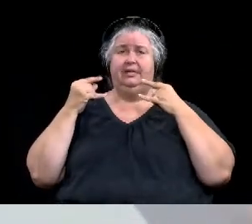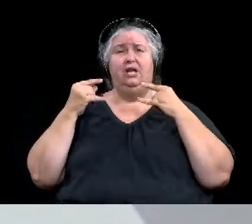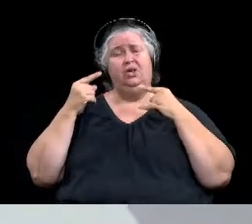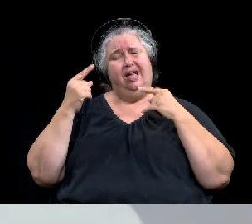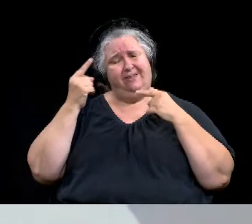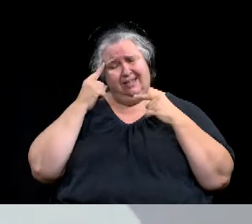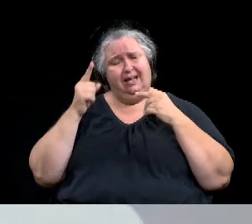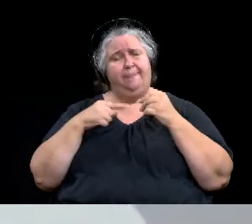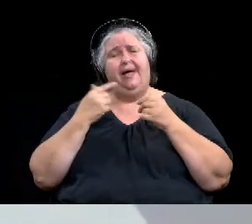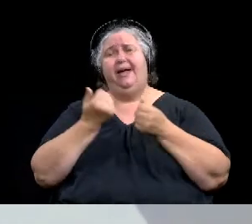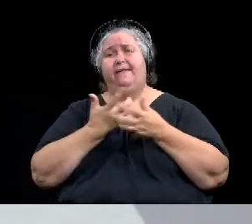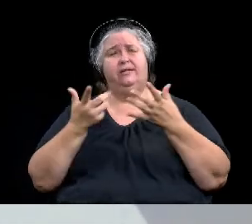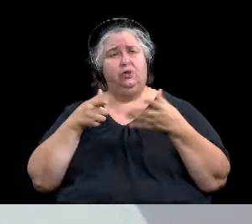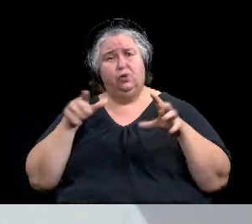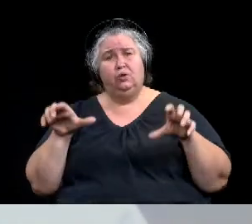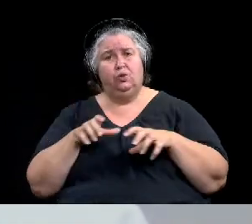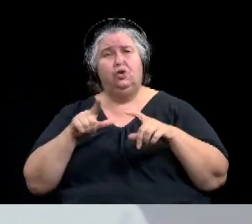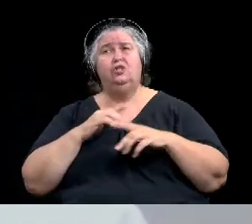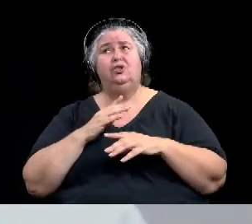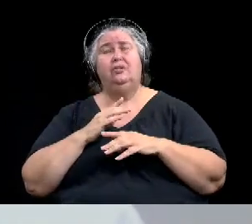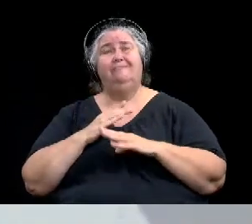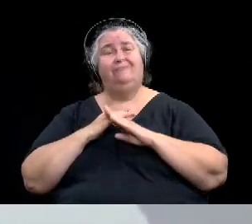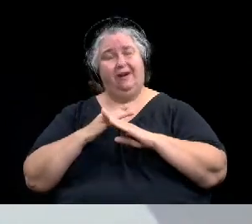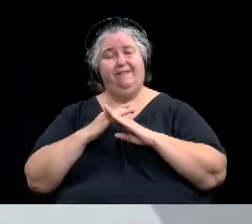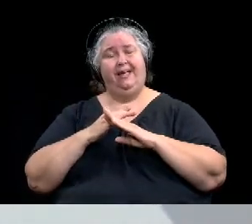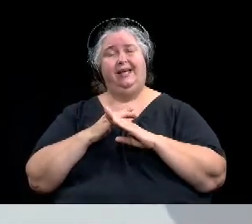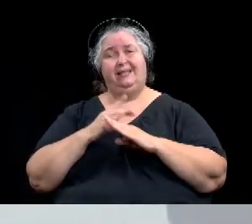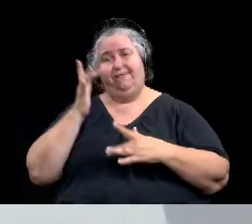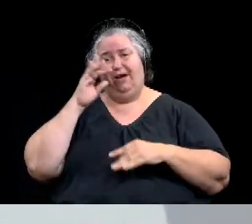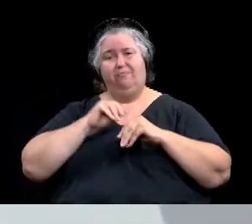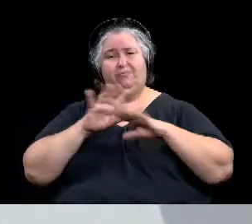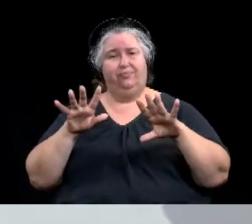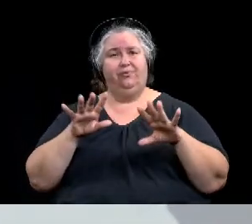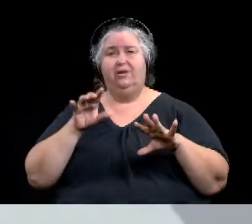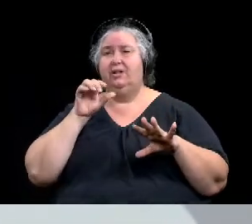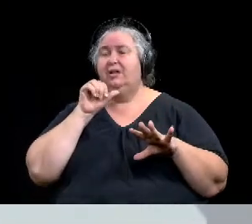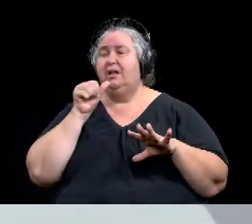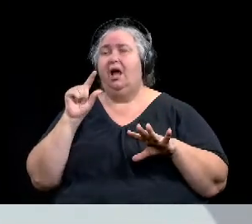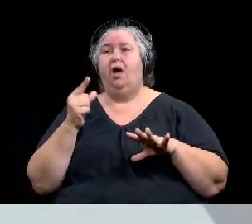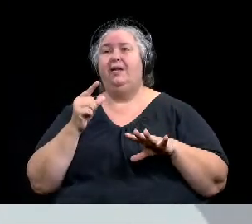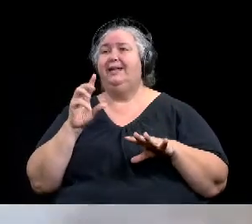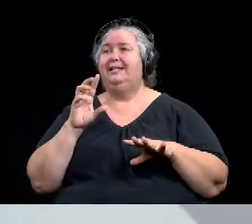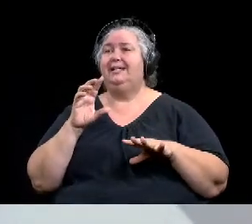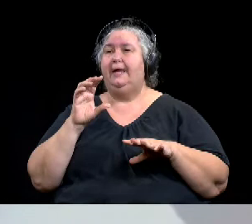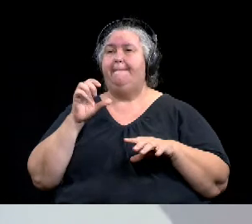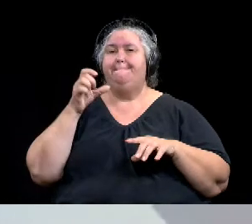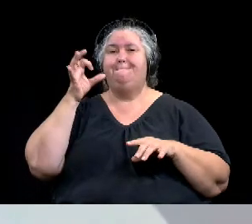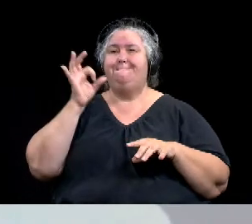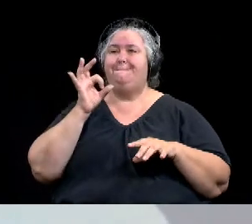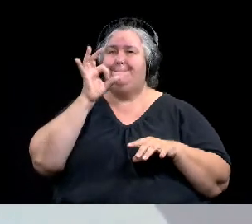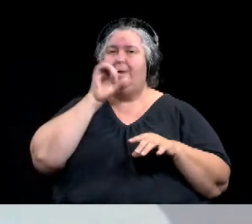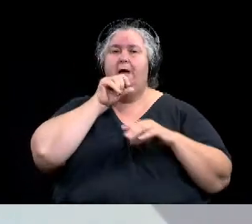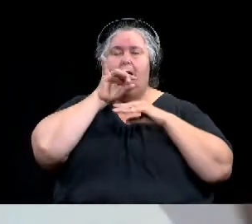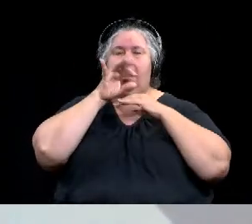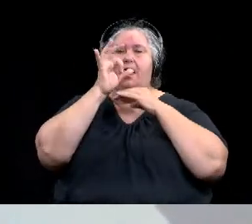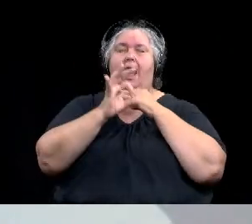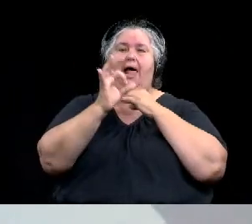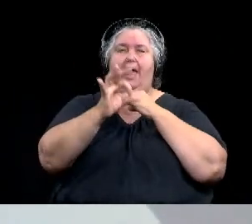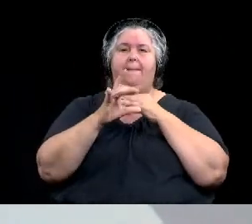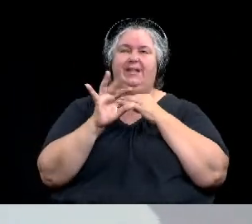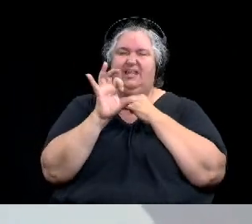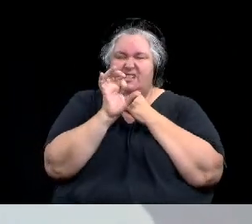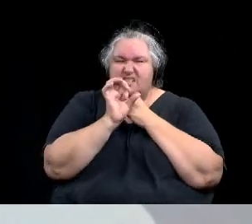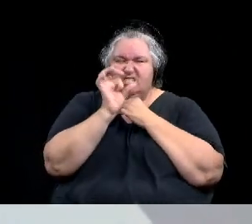the measures possible to keep this virus from spreading, not just in the big droplets within 6 feet, but also the